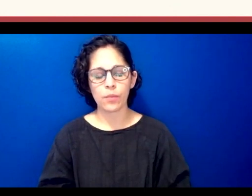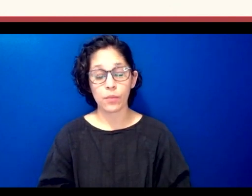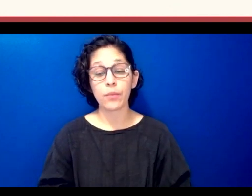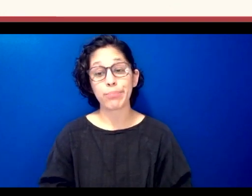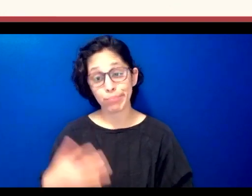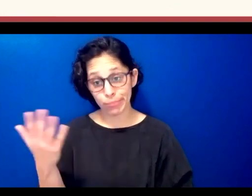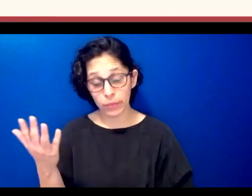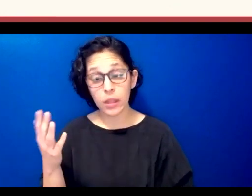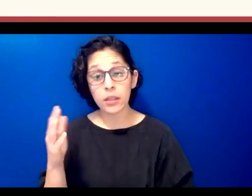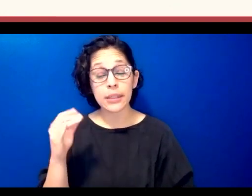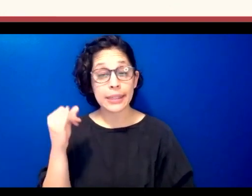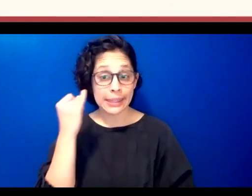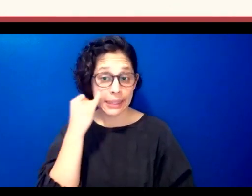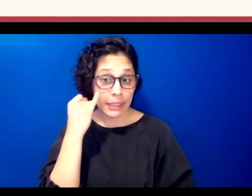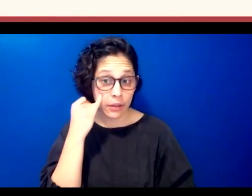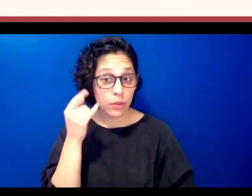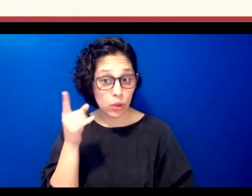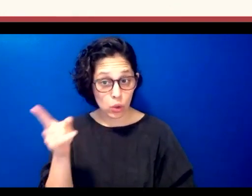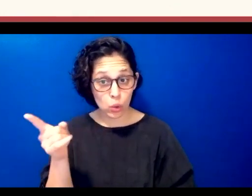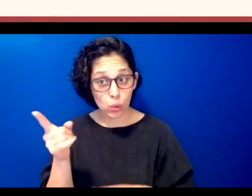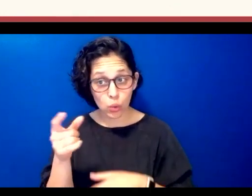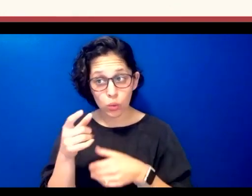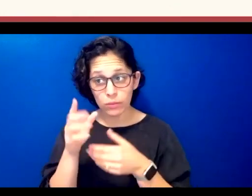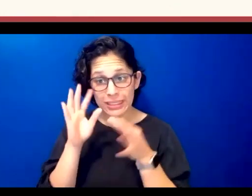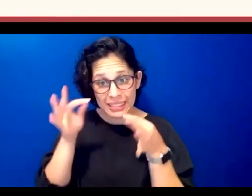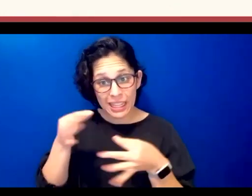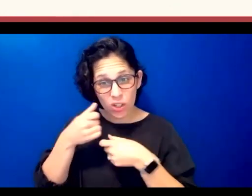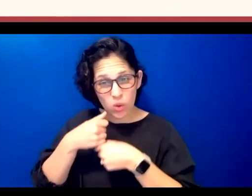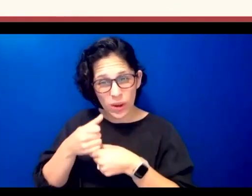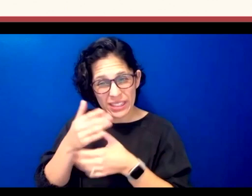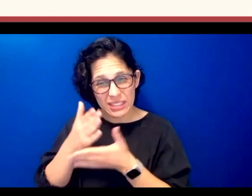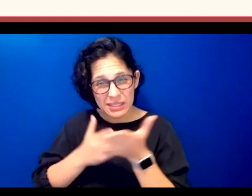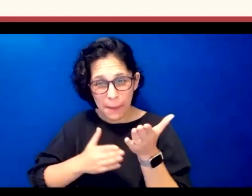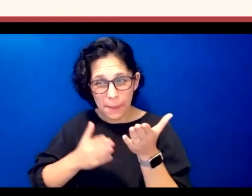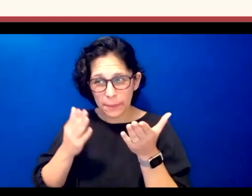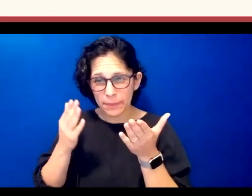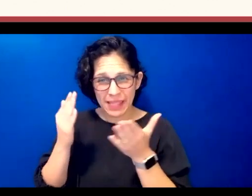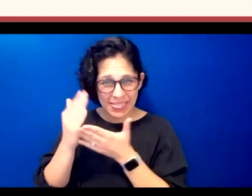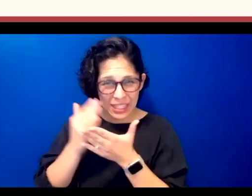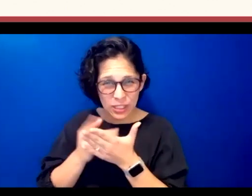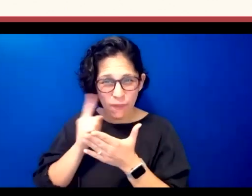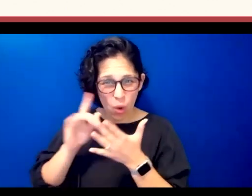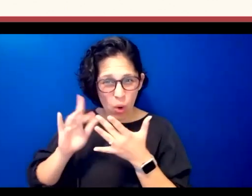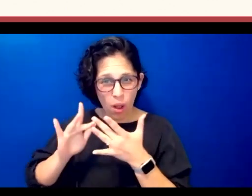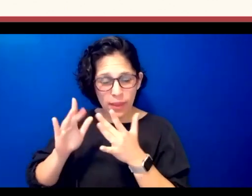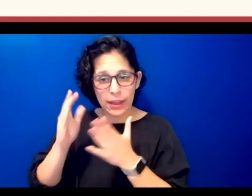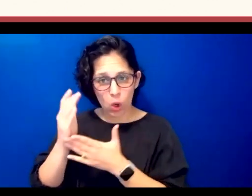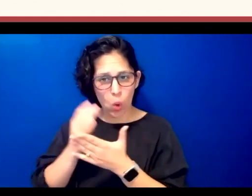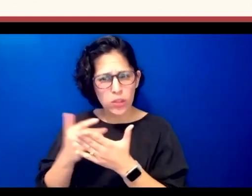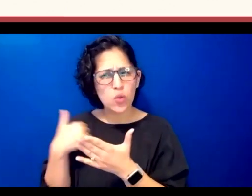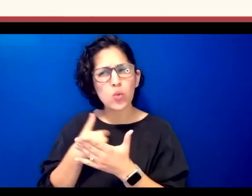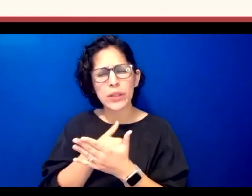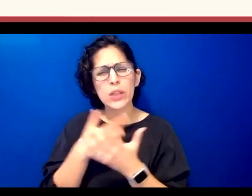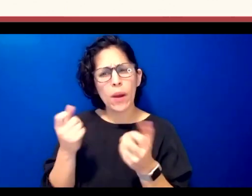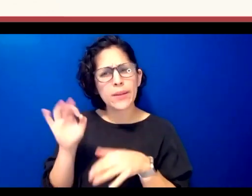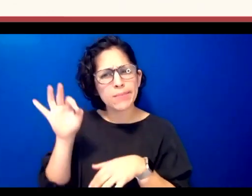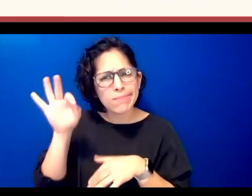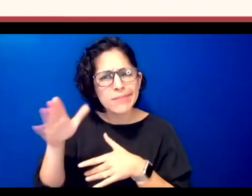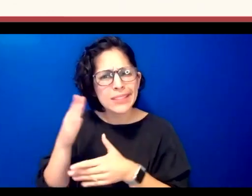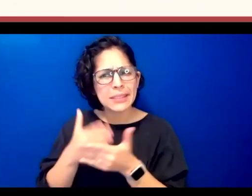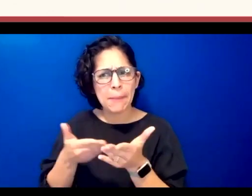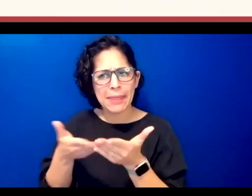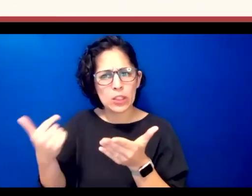So if you were going to be creating this sort of content for an online course, we wanted to point out a few things that we learned from doing this.